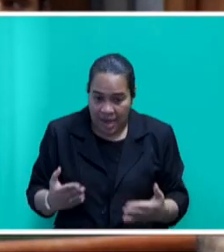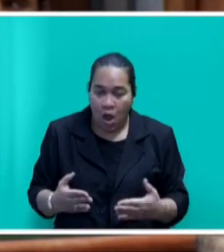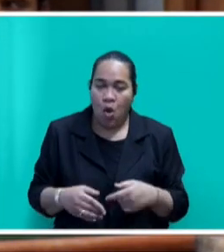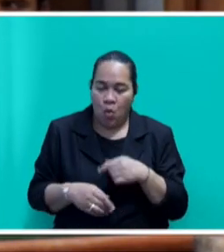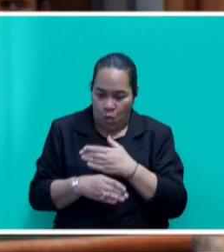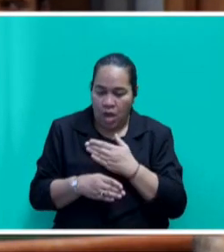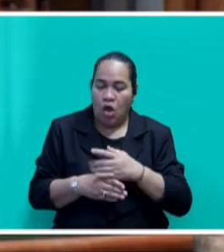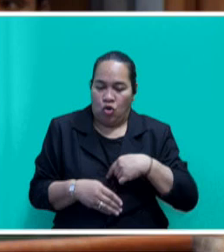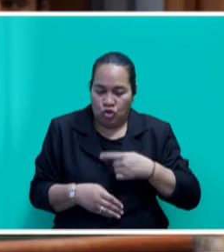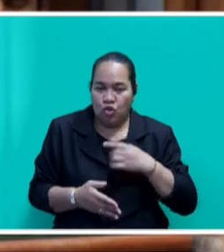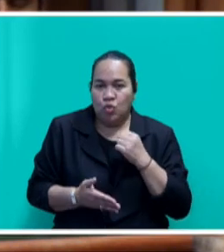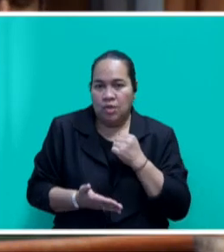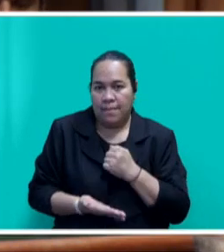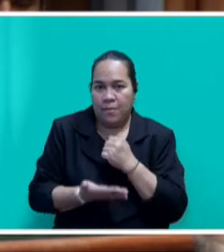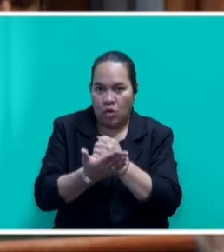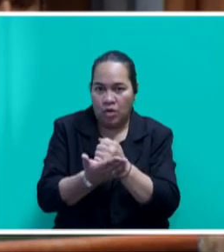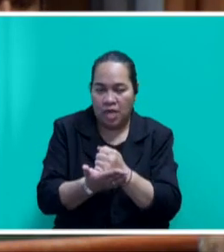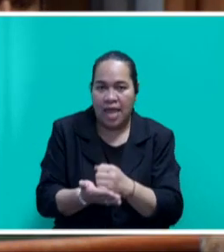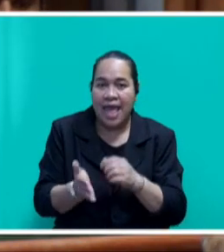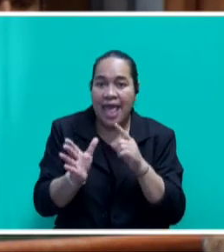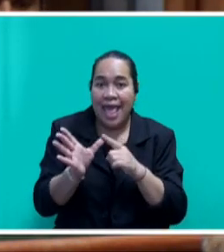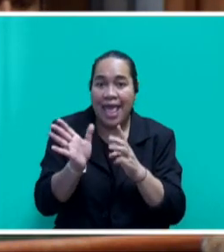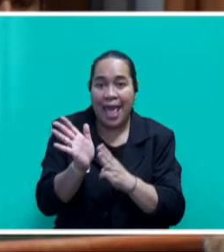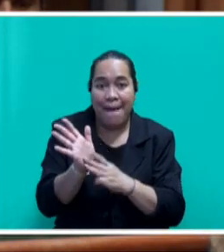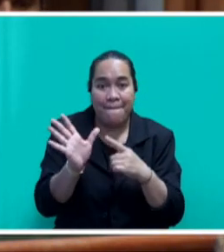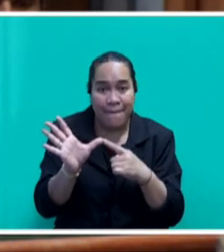support AMA,